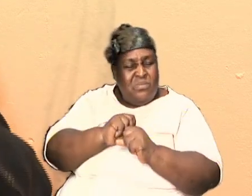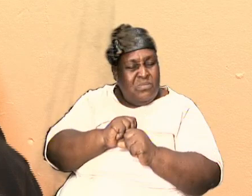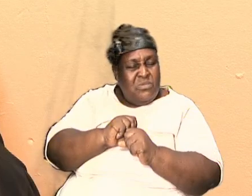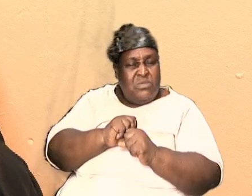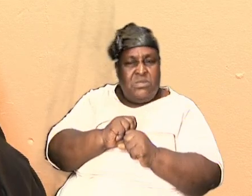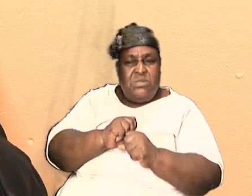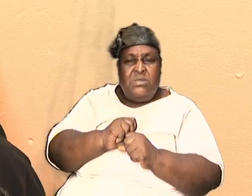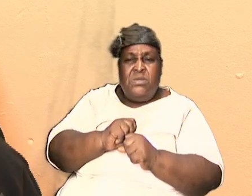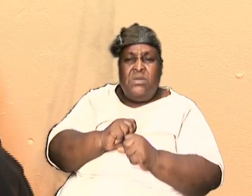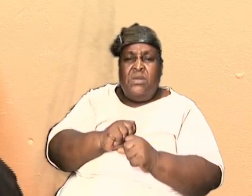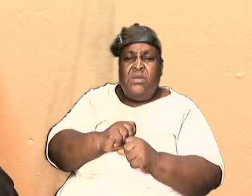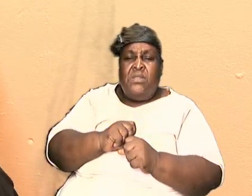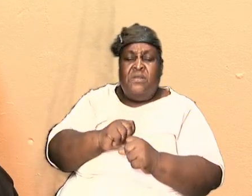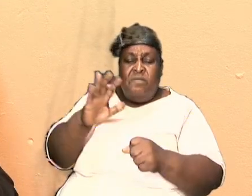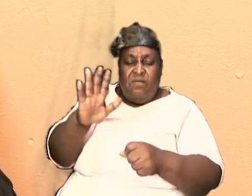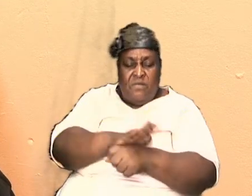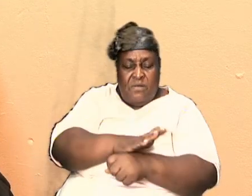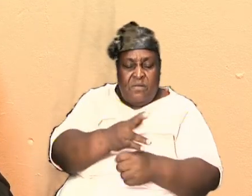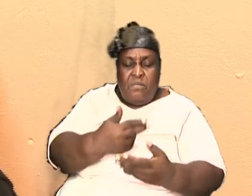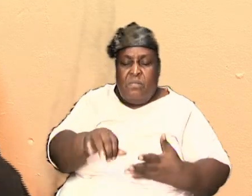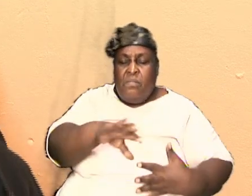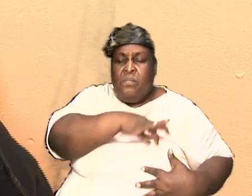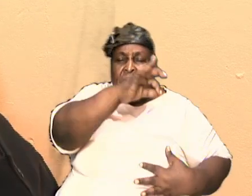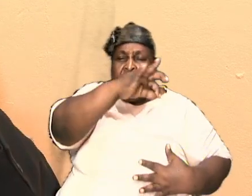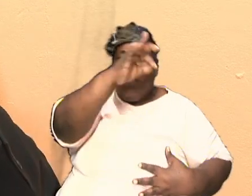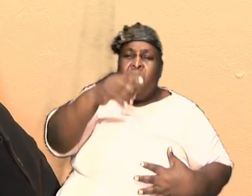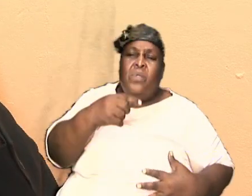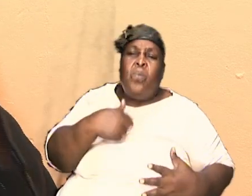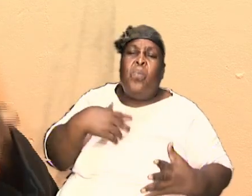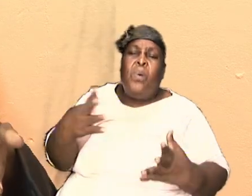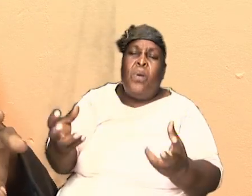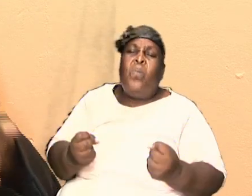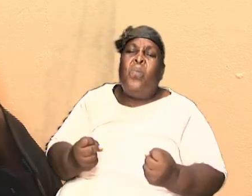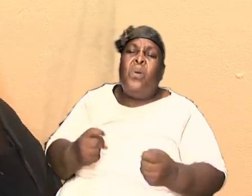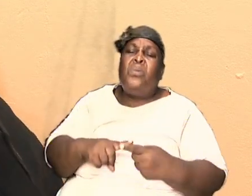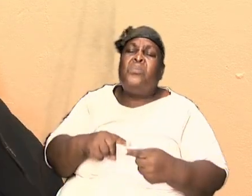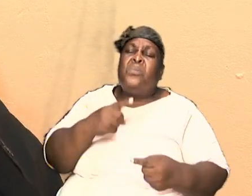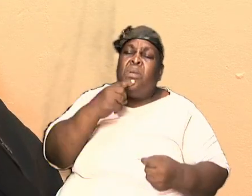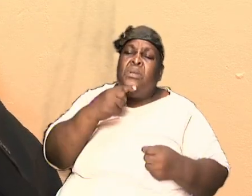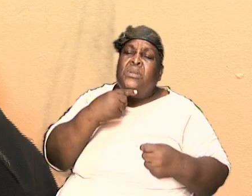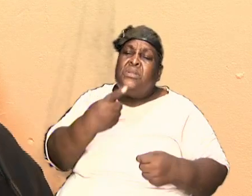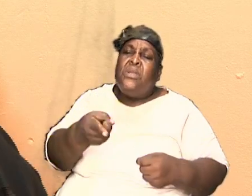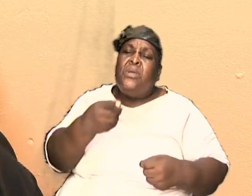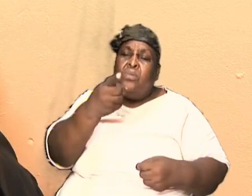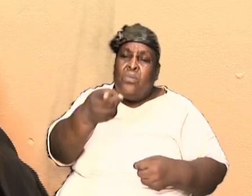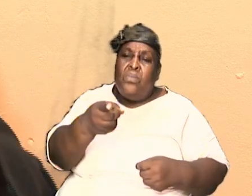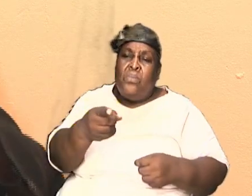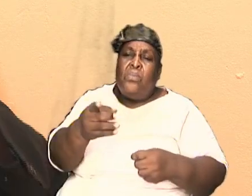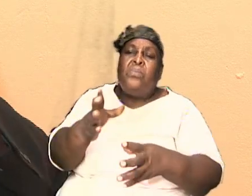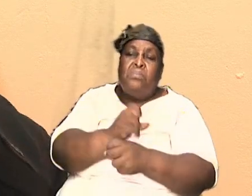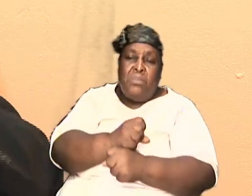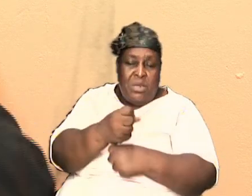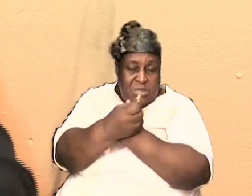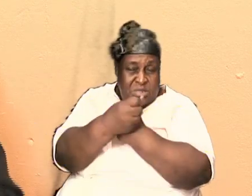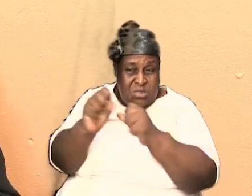yet received the infilling of the Holy Ghost, I want to implore you that you get